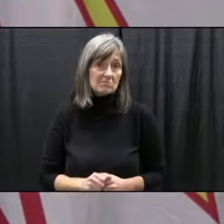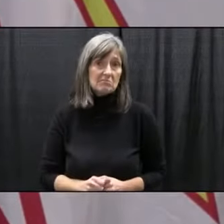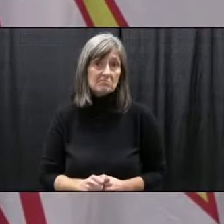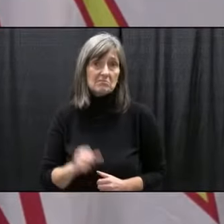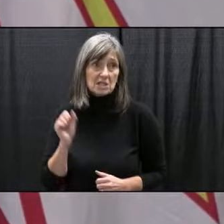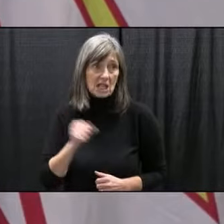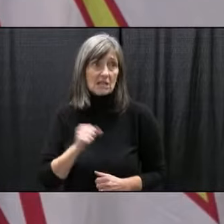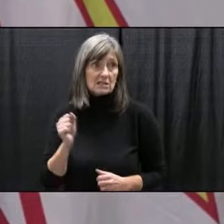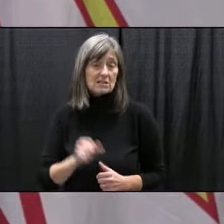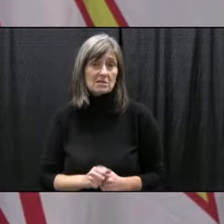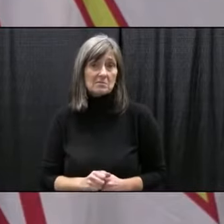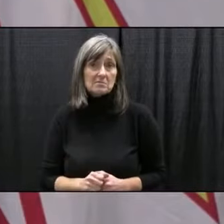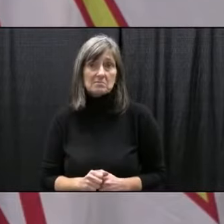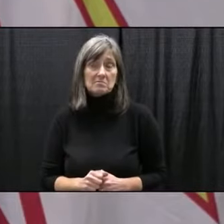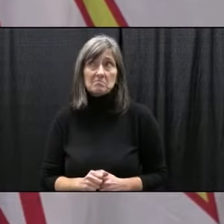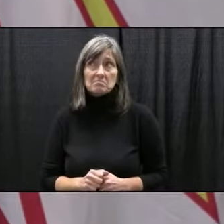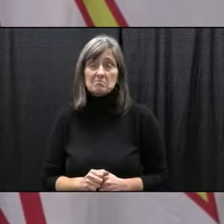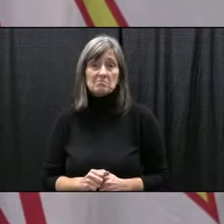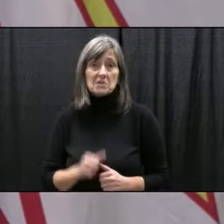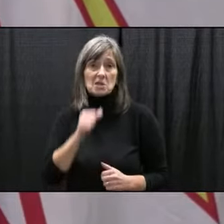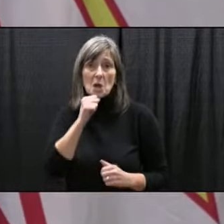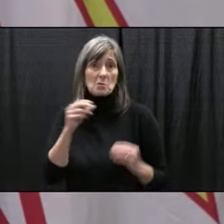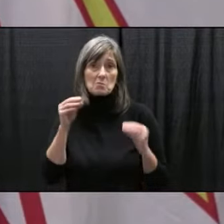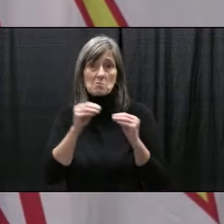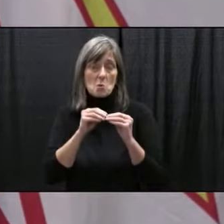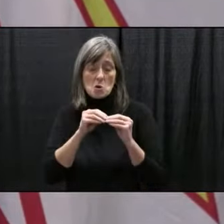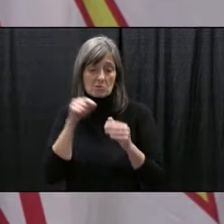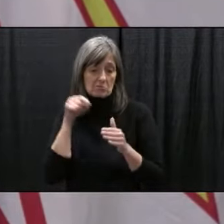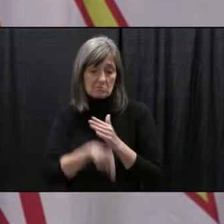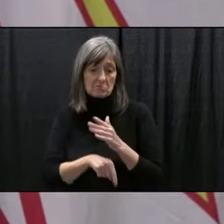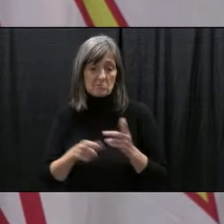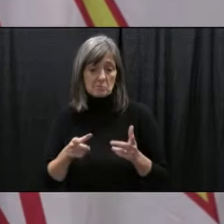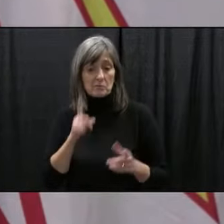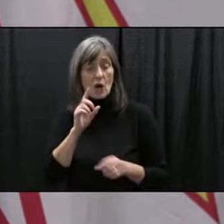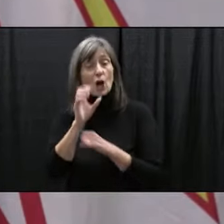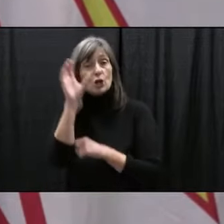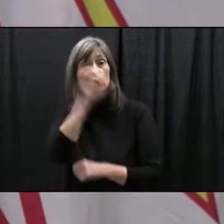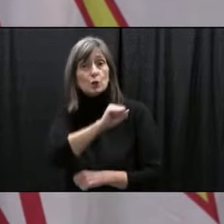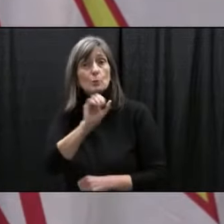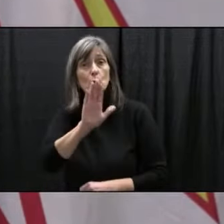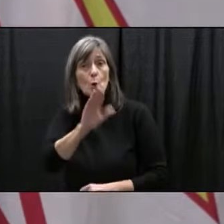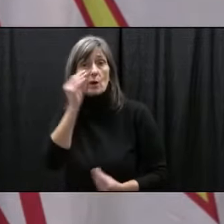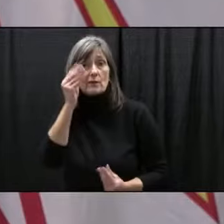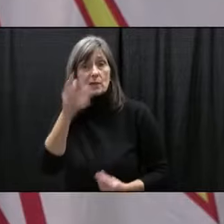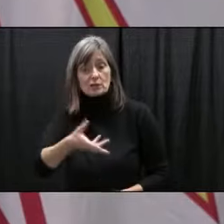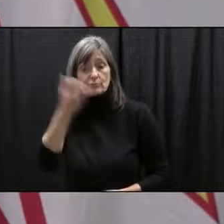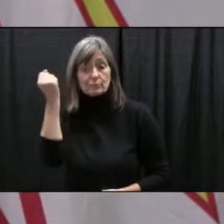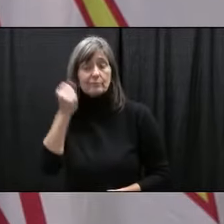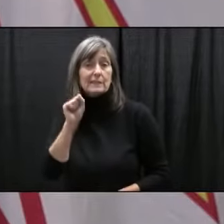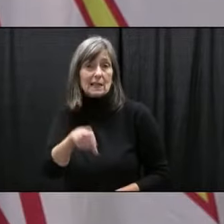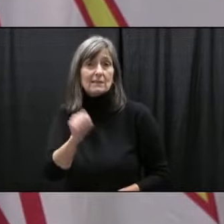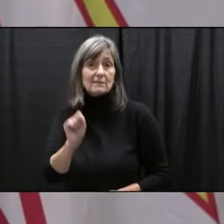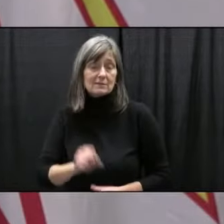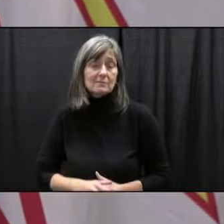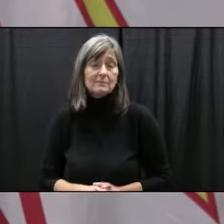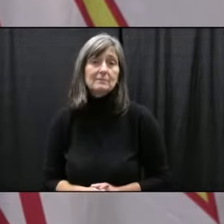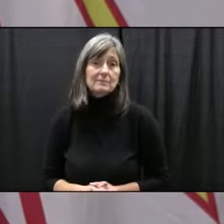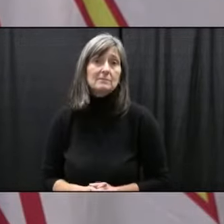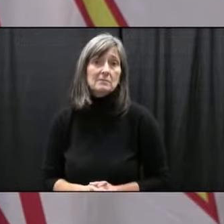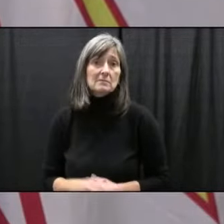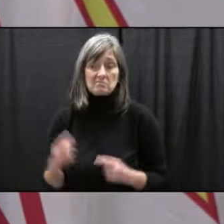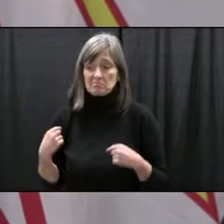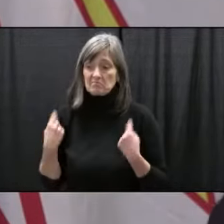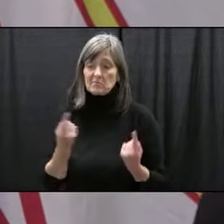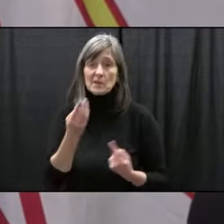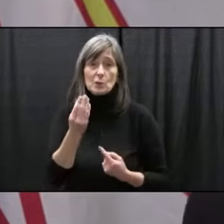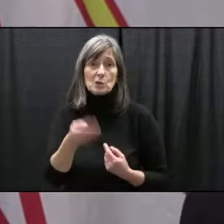don't have any more details than that. So at this point in time, we can't say. But